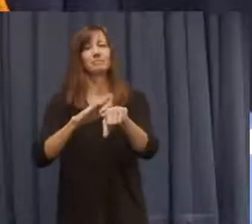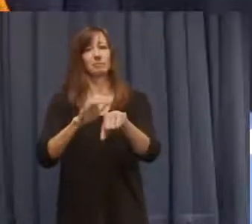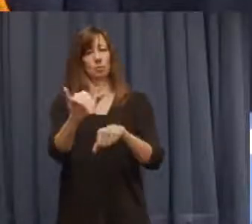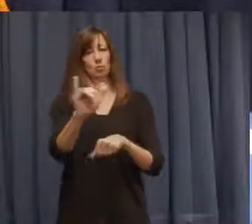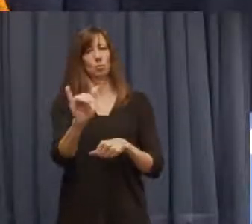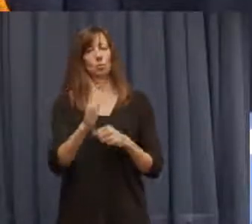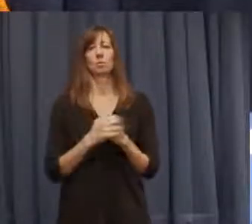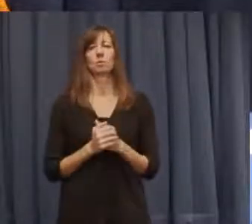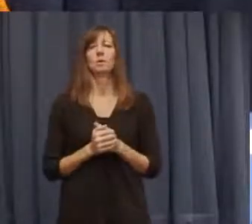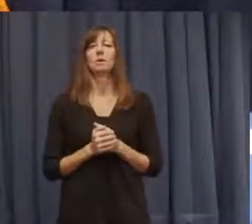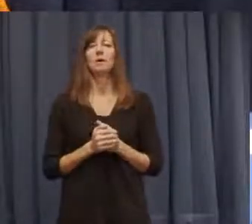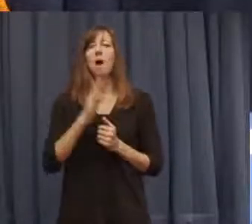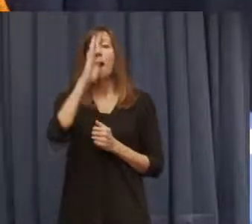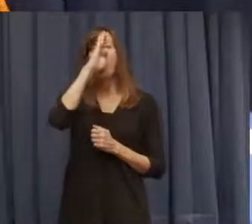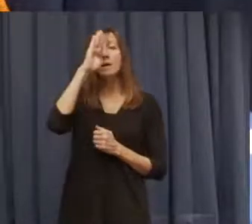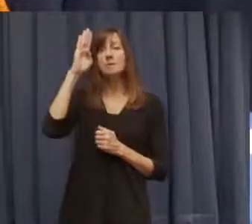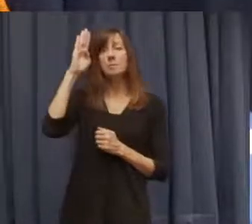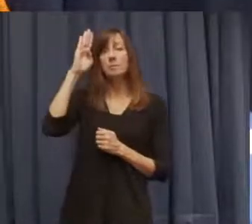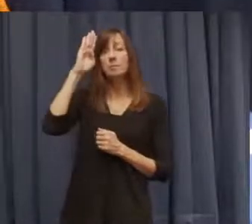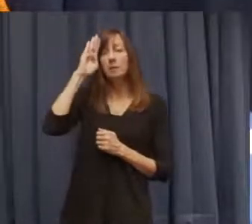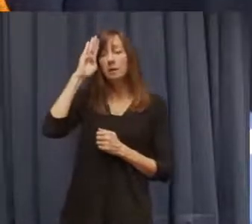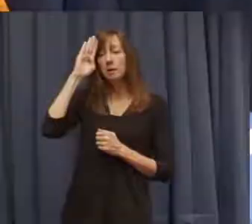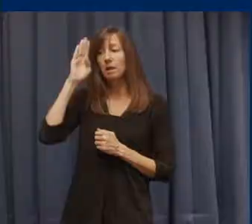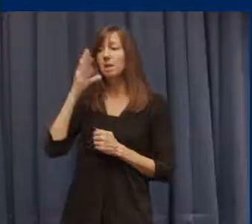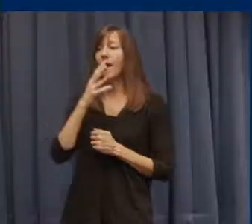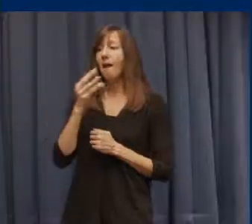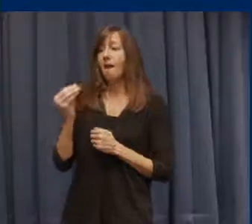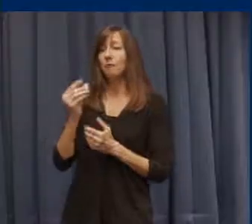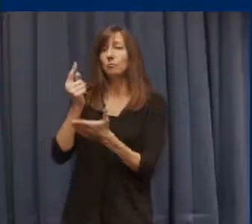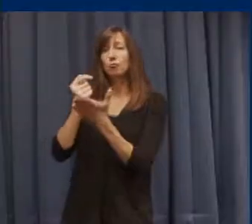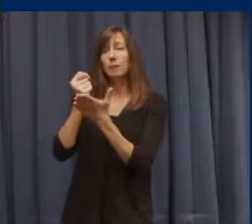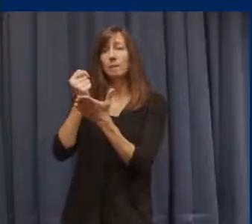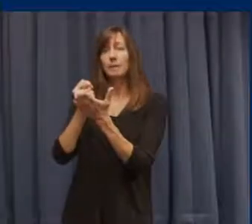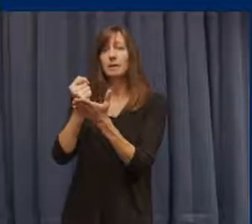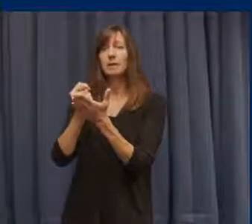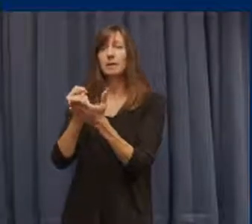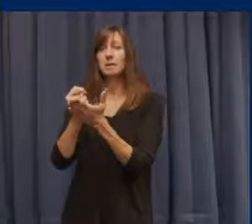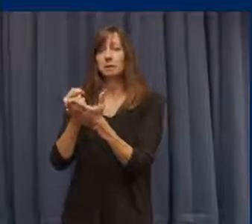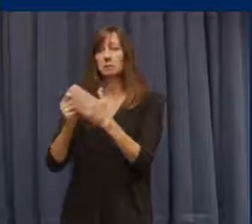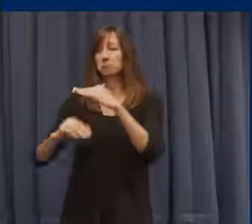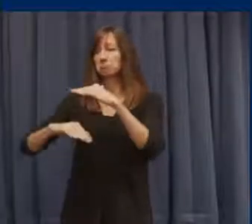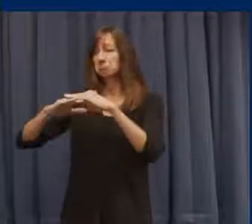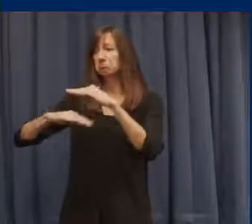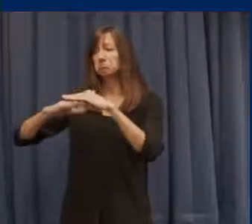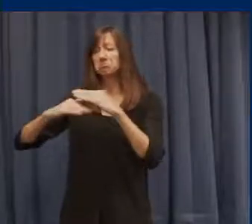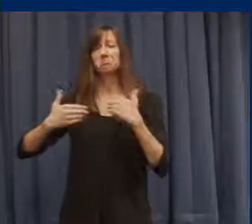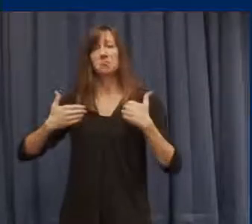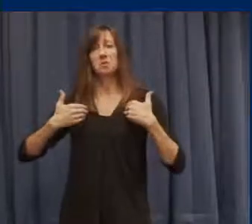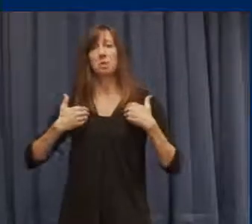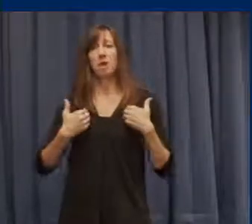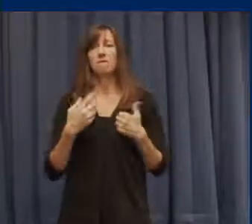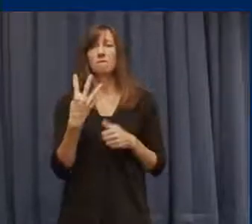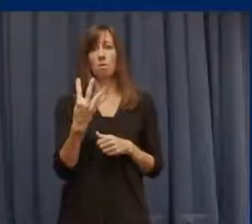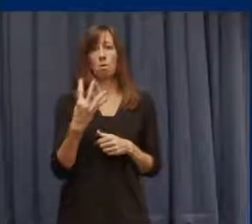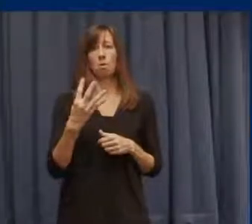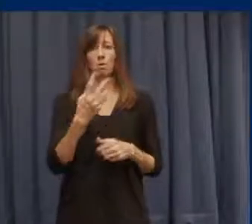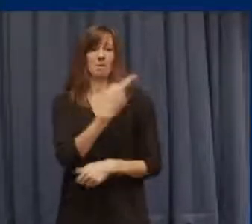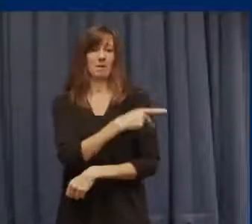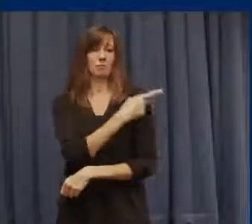and treatment capacity, as I said, we are at 4 COVID-19 hospitalized patients right now. That is still